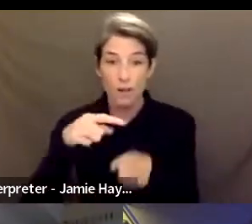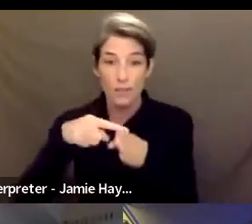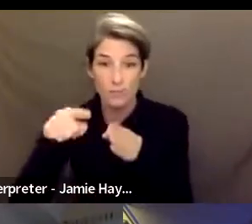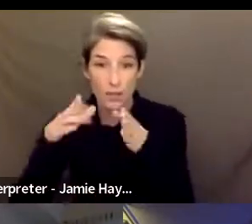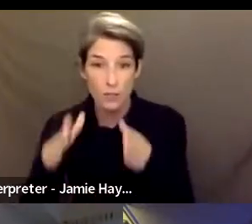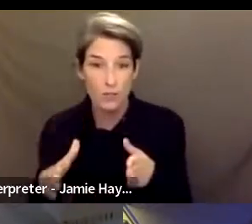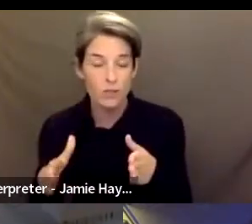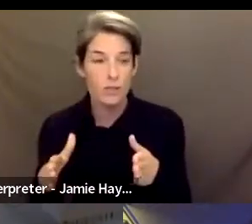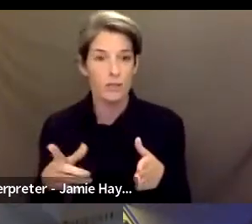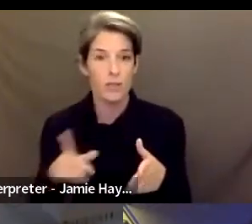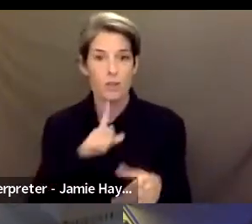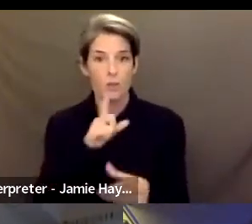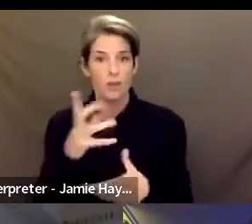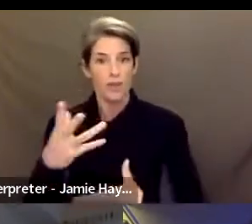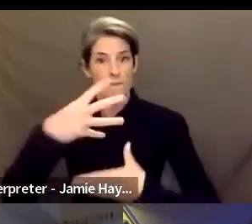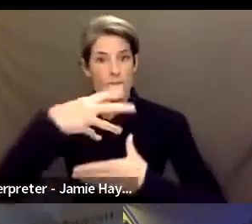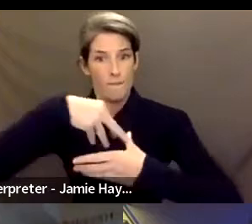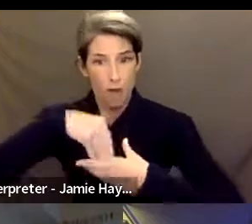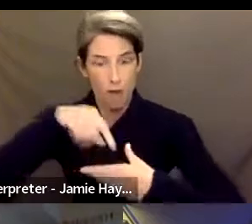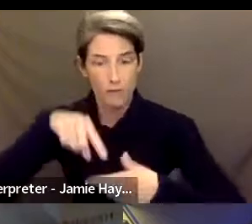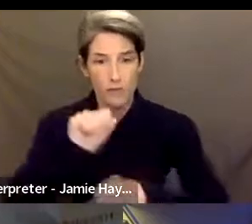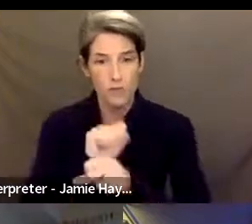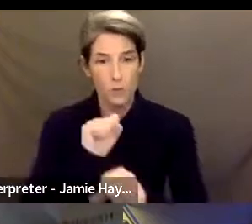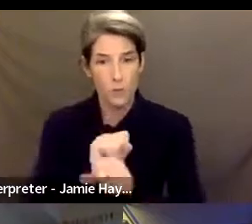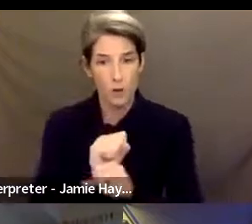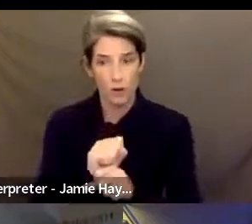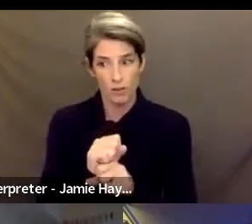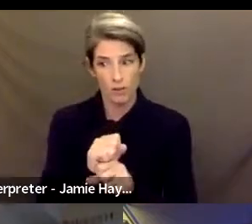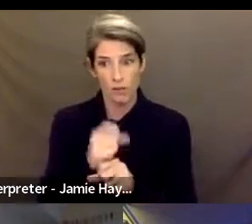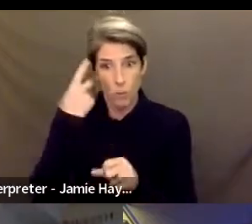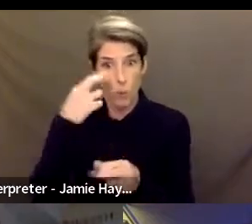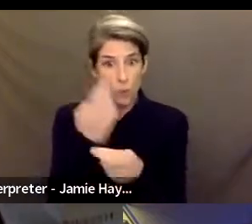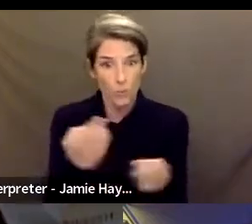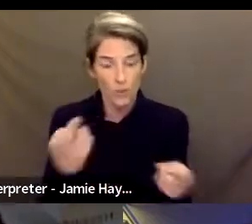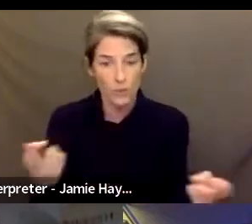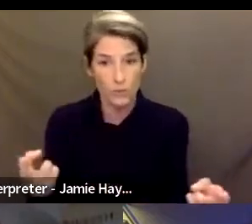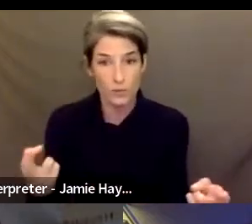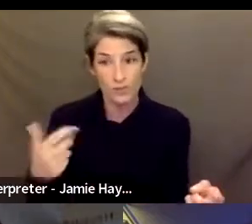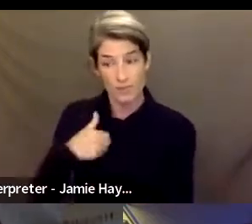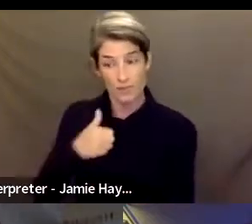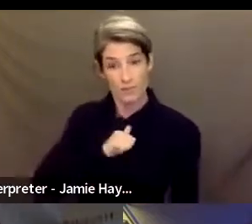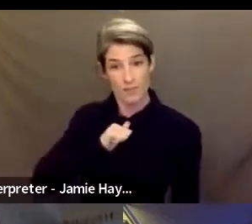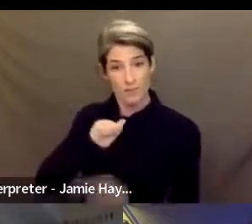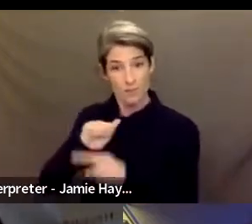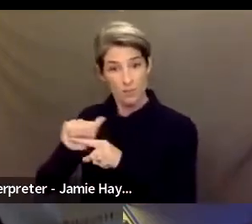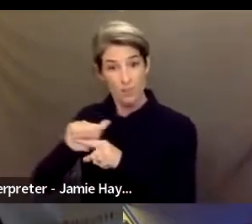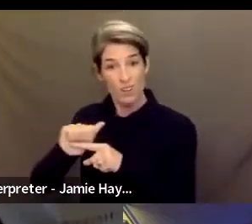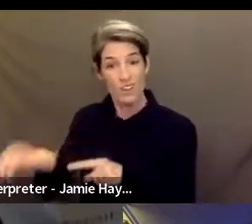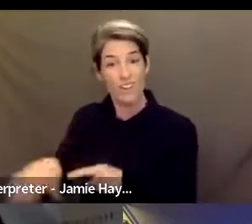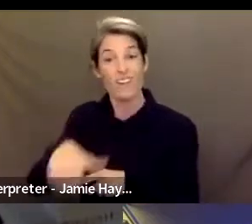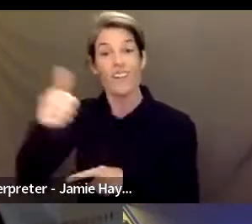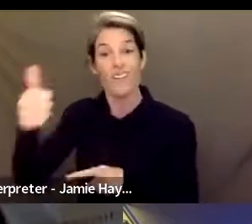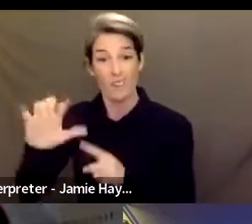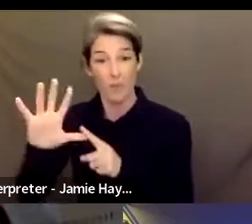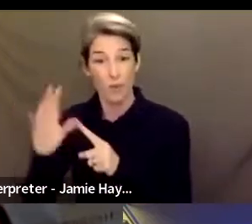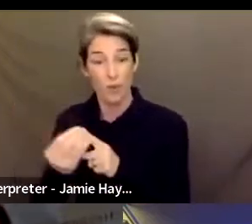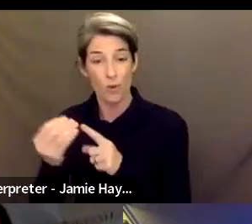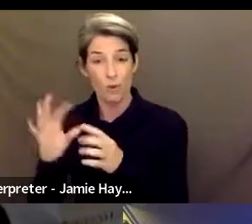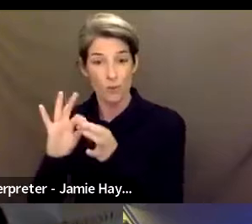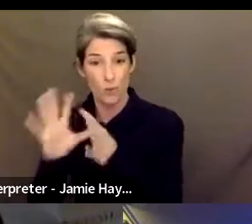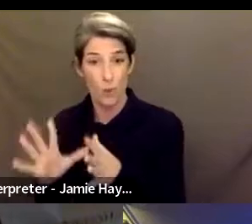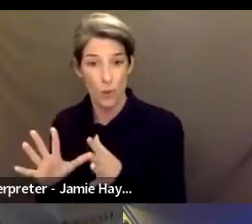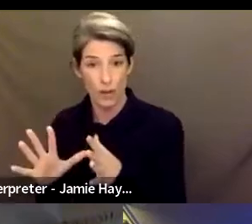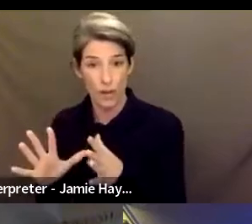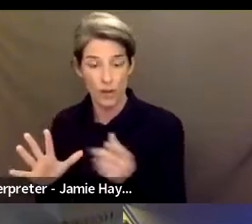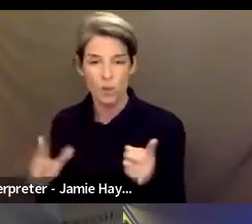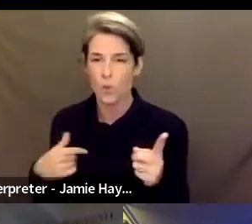coming into this work as a resource. I know I'm currently training other cultural coordinators, and to define, I don't think